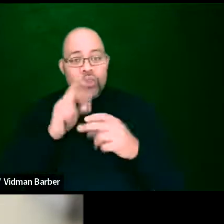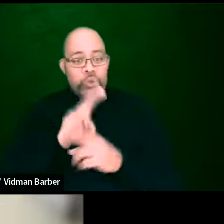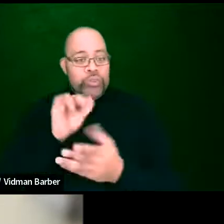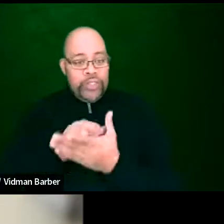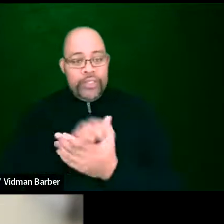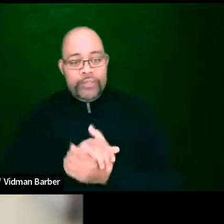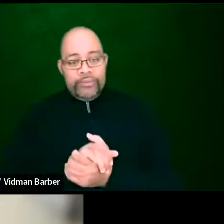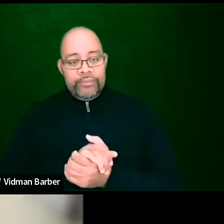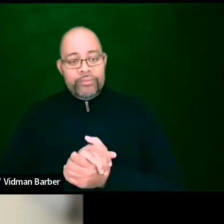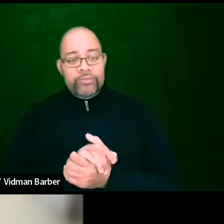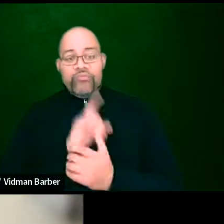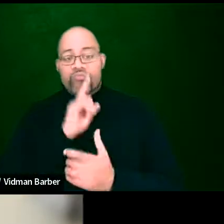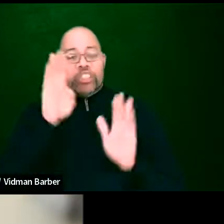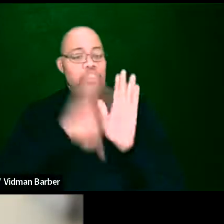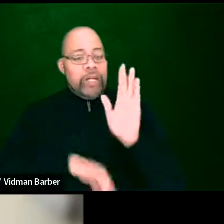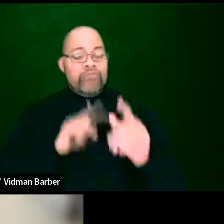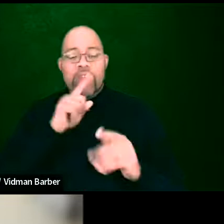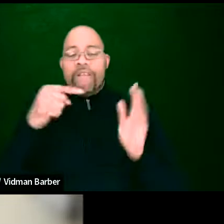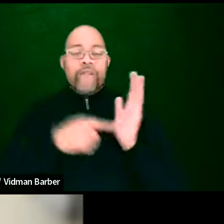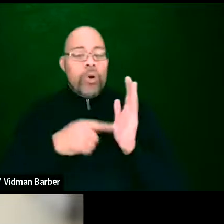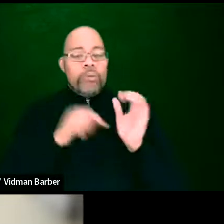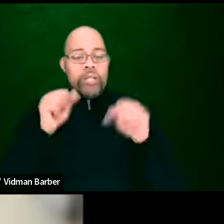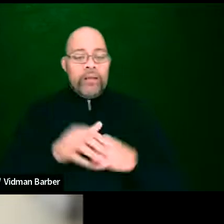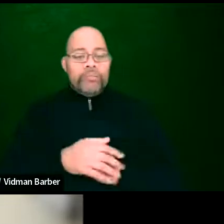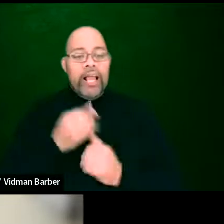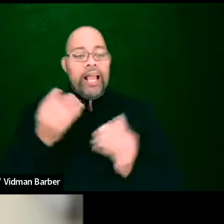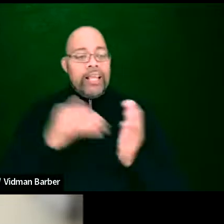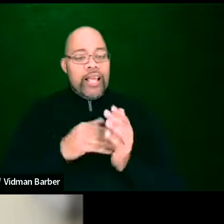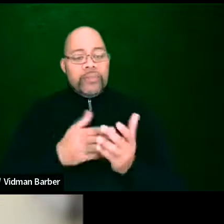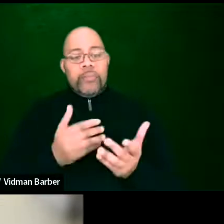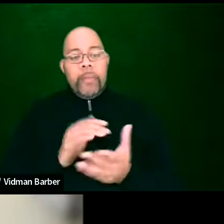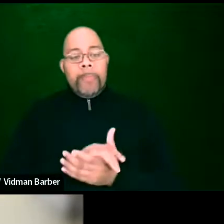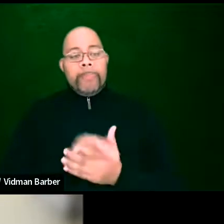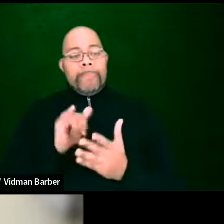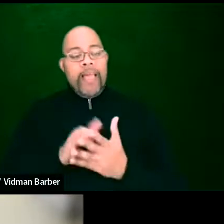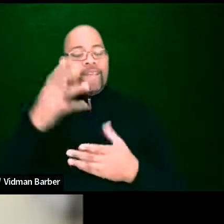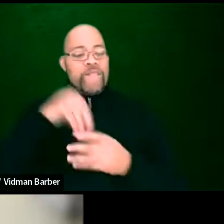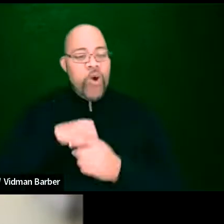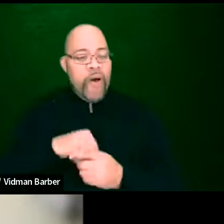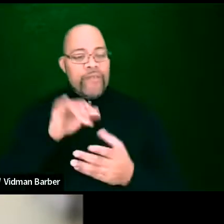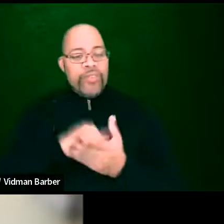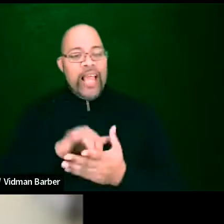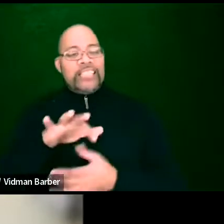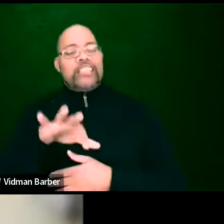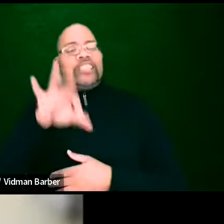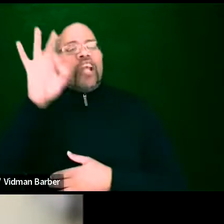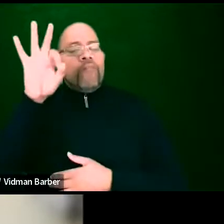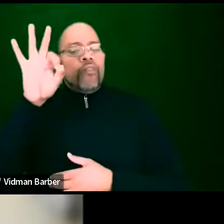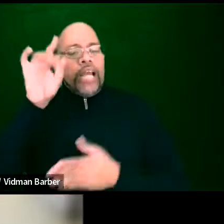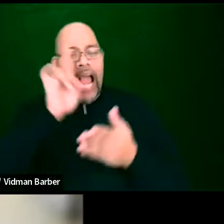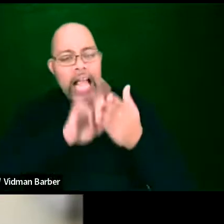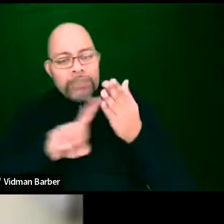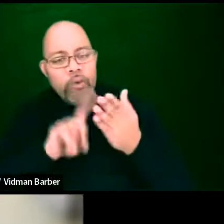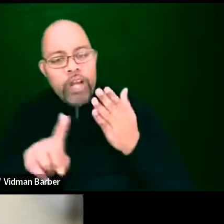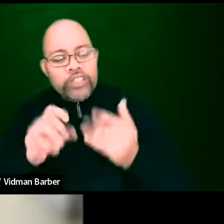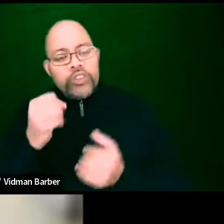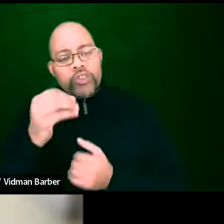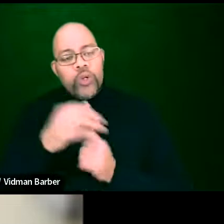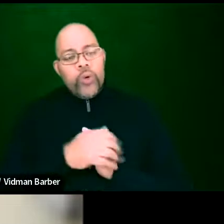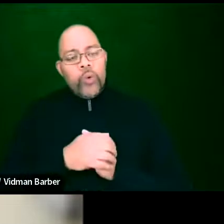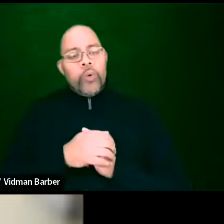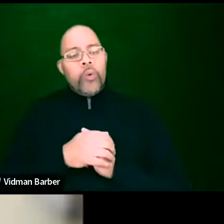it. It's really cheap, really affordable. And again, it involves that discovery and exploration. So